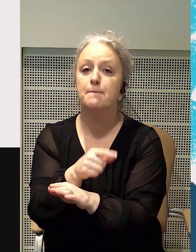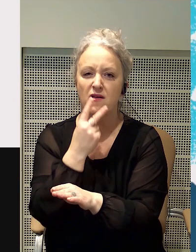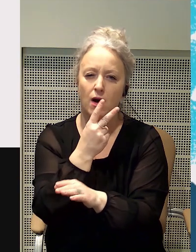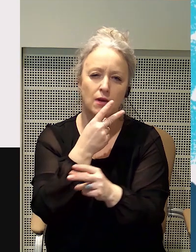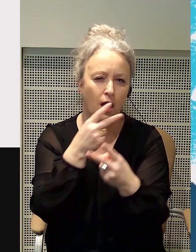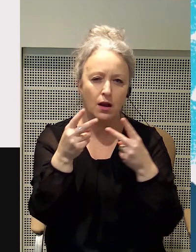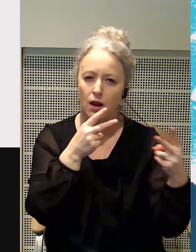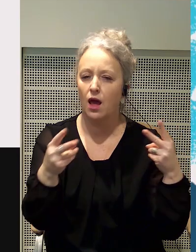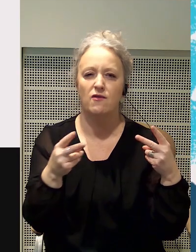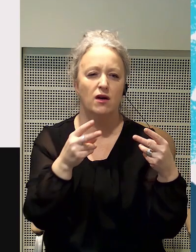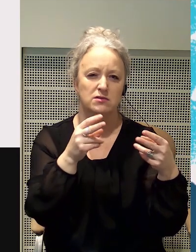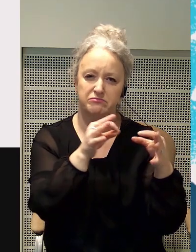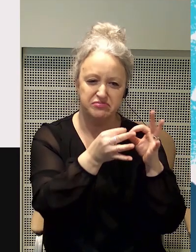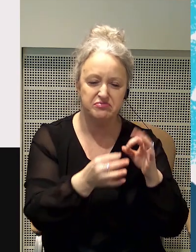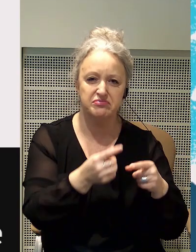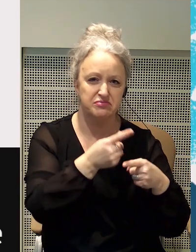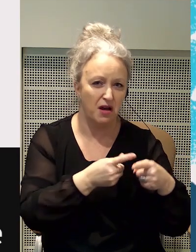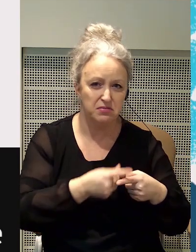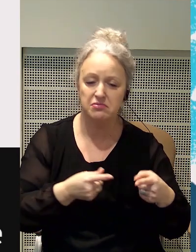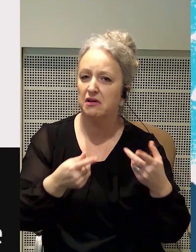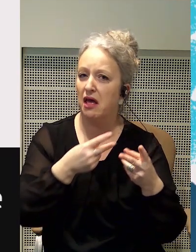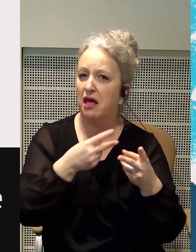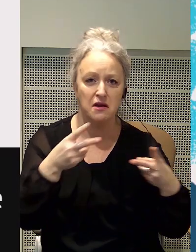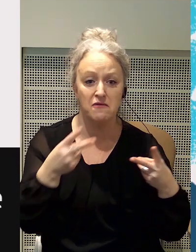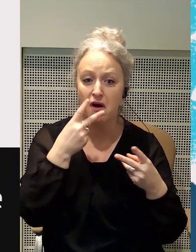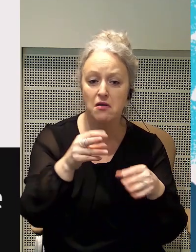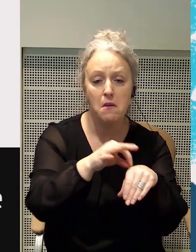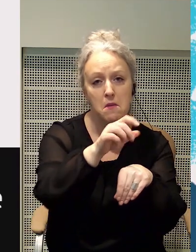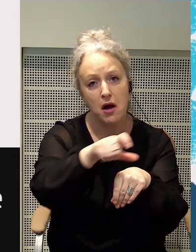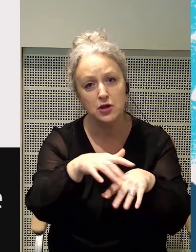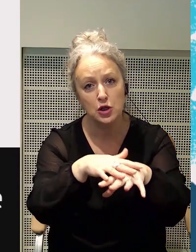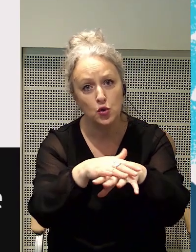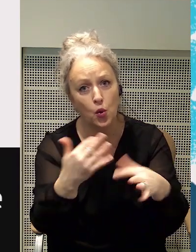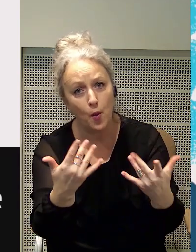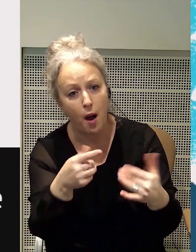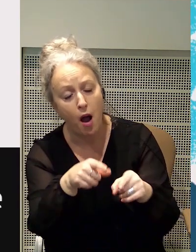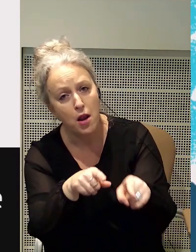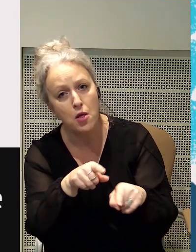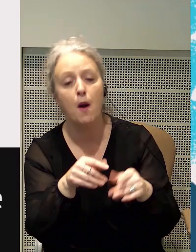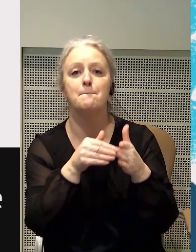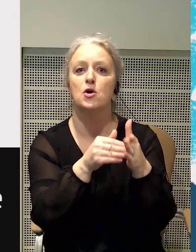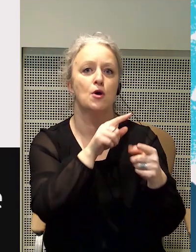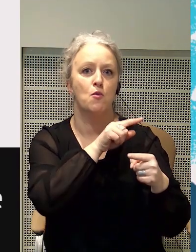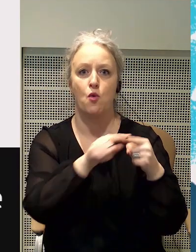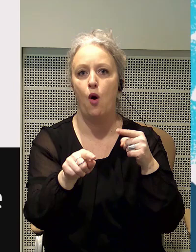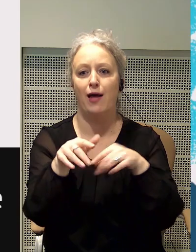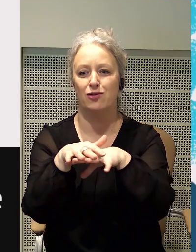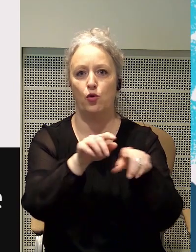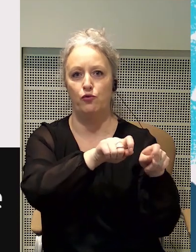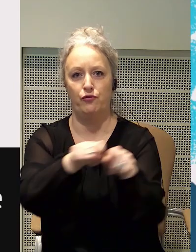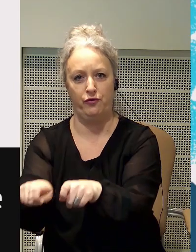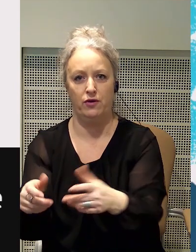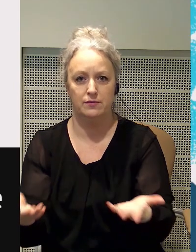important. Finally, the headlines that we are nowadays reading, they are